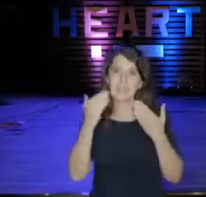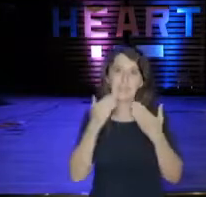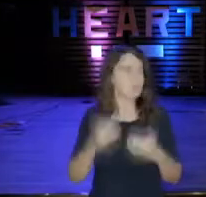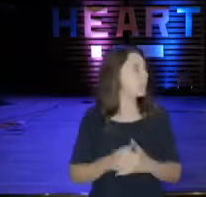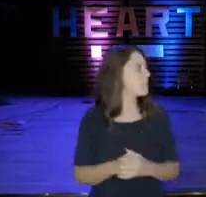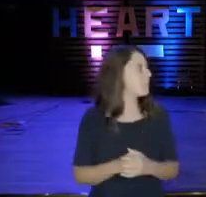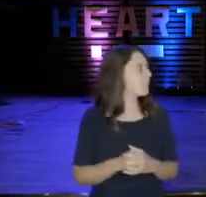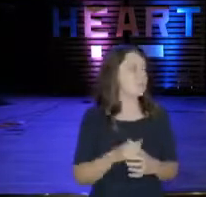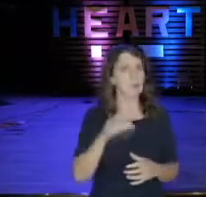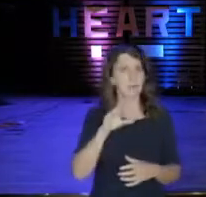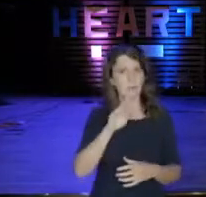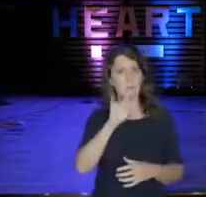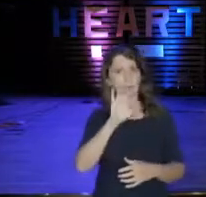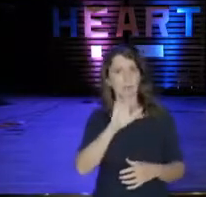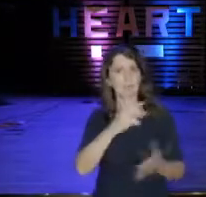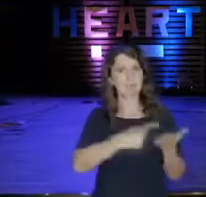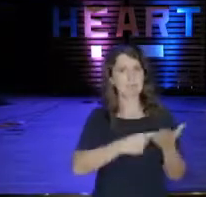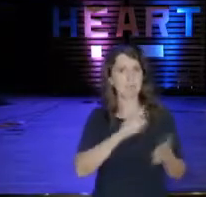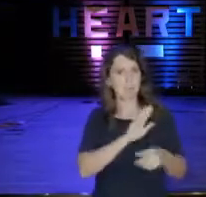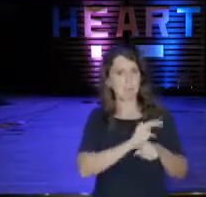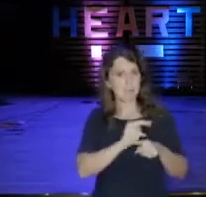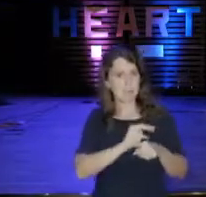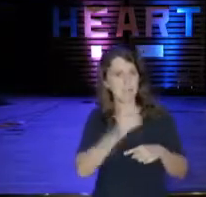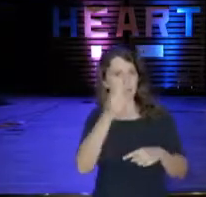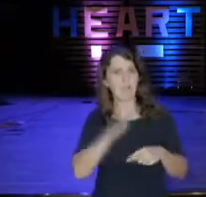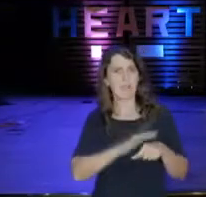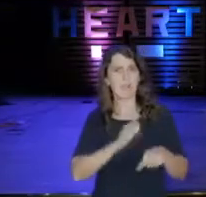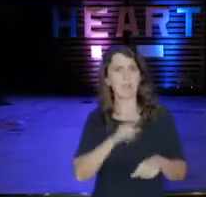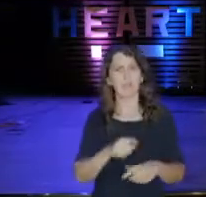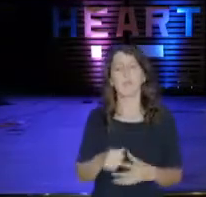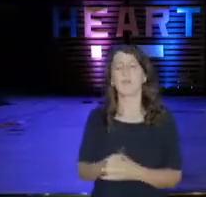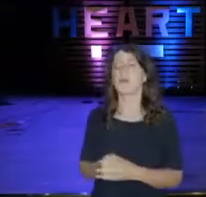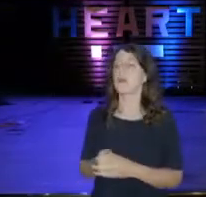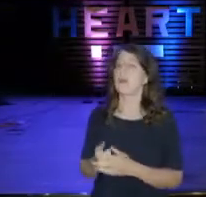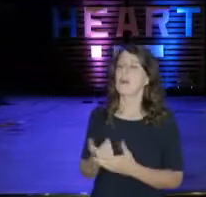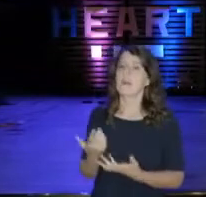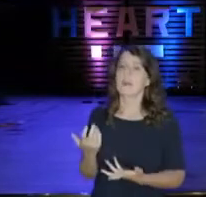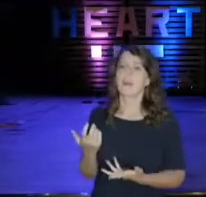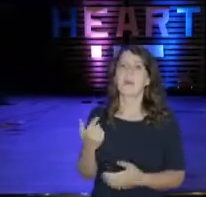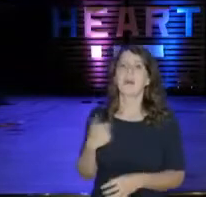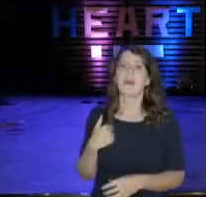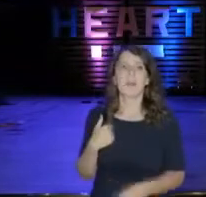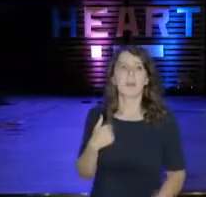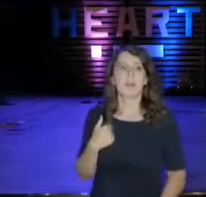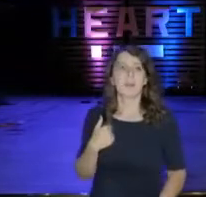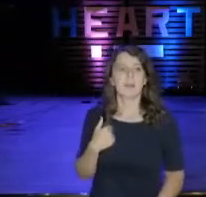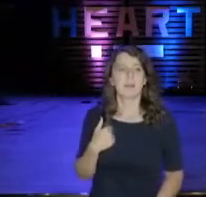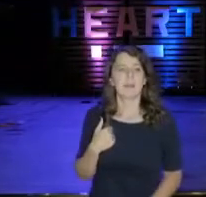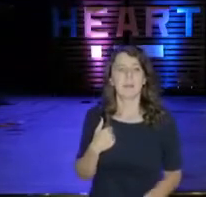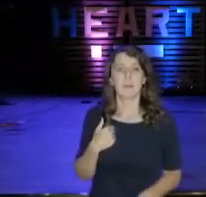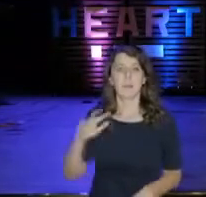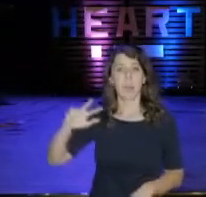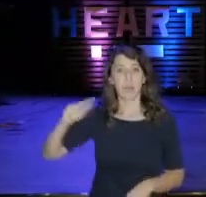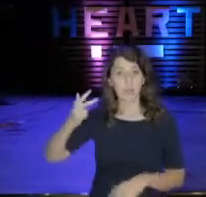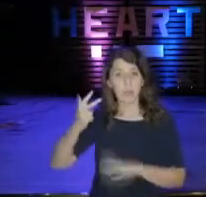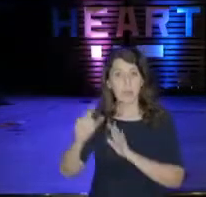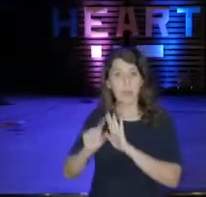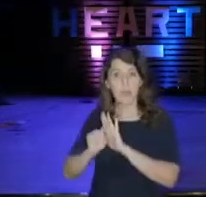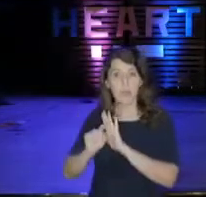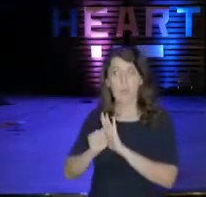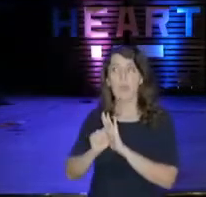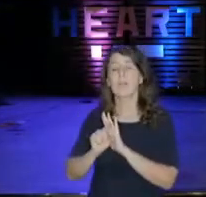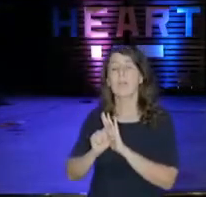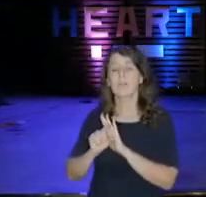Brooklyn, talk about your ministry and where God is calling you. So when I was in the third grade